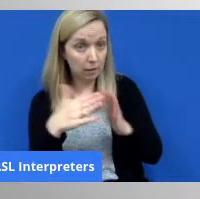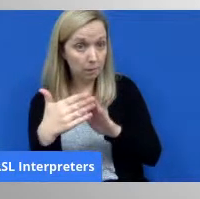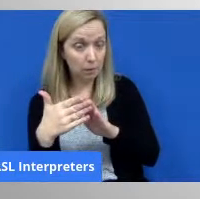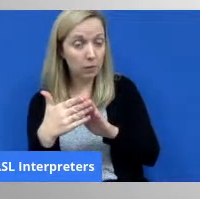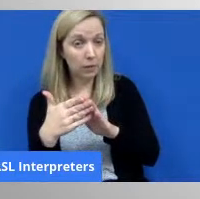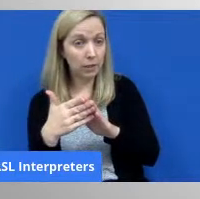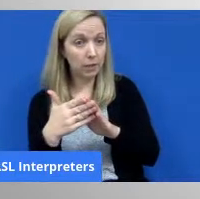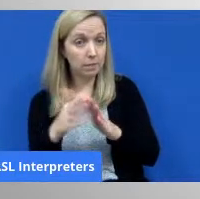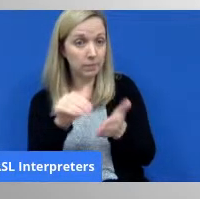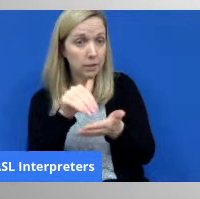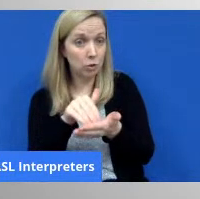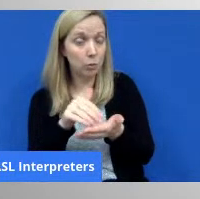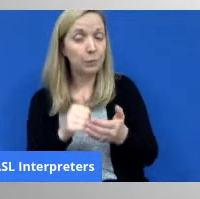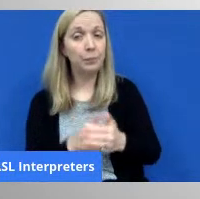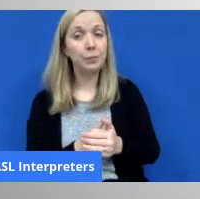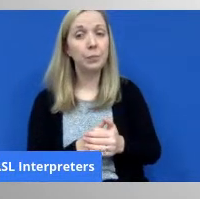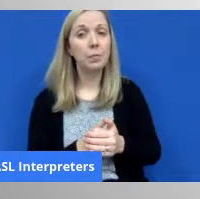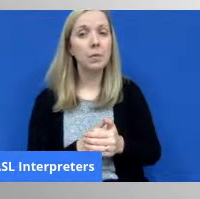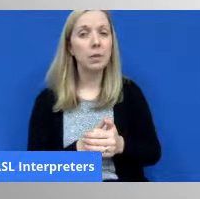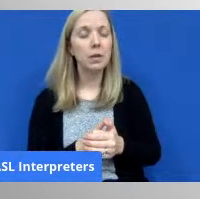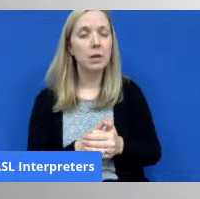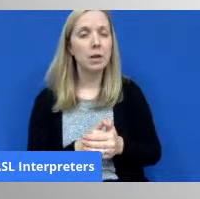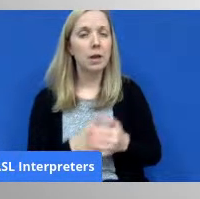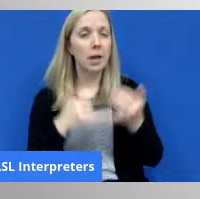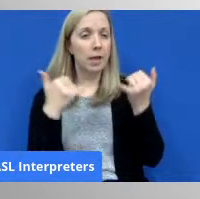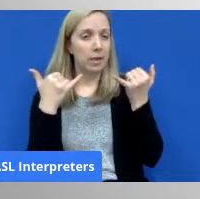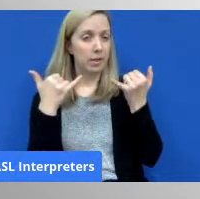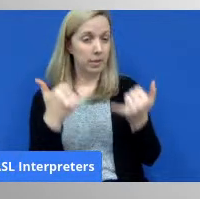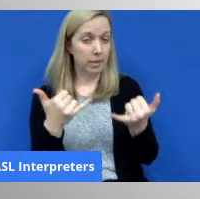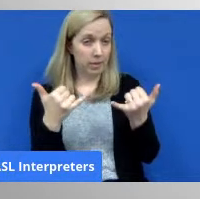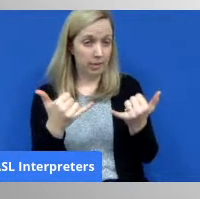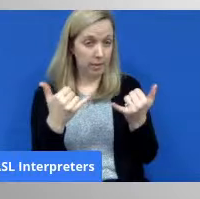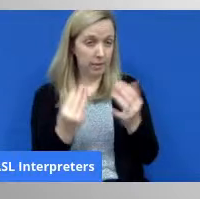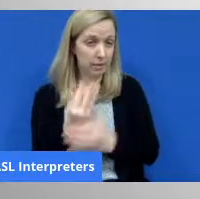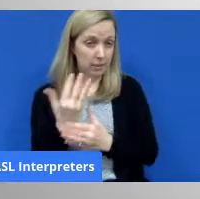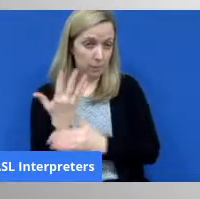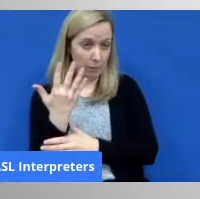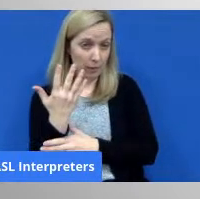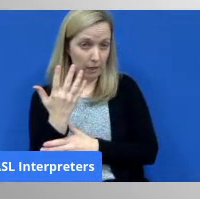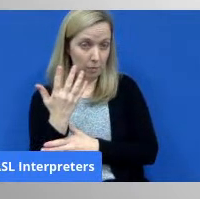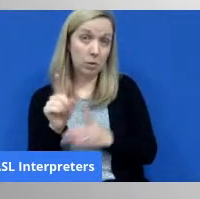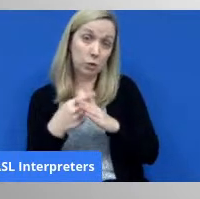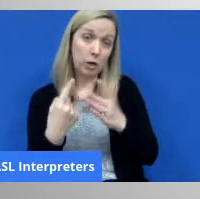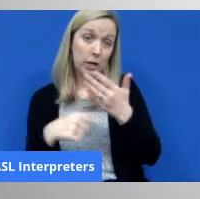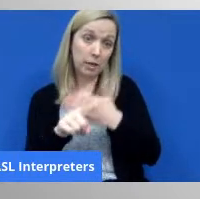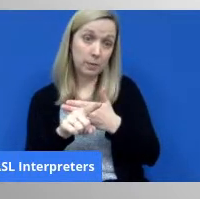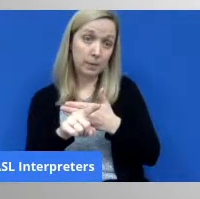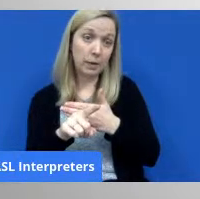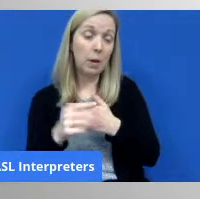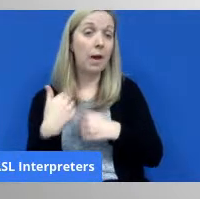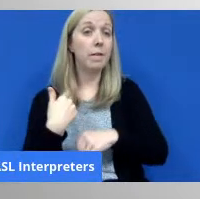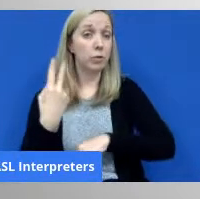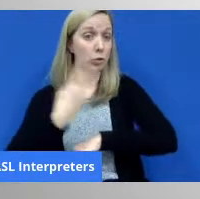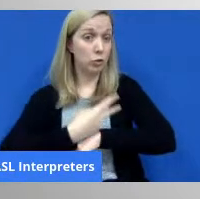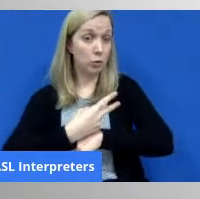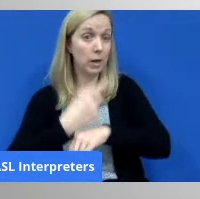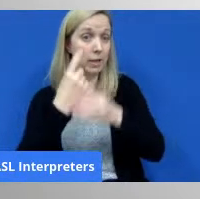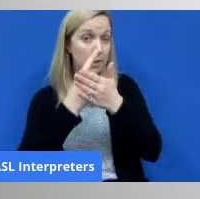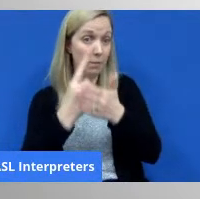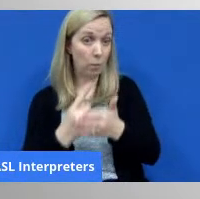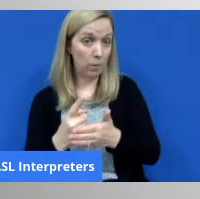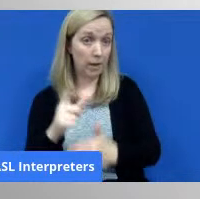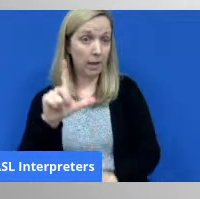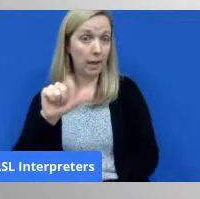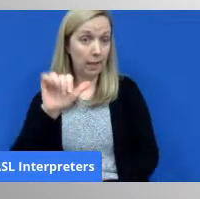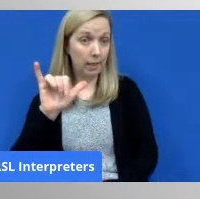This spring, and actually starting next week, we will be offering this also 2 days a week at Lay Park. And the Lay Park does